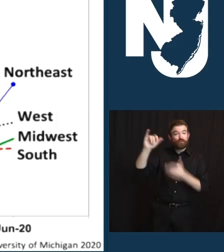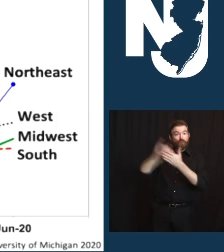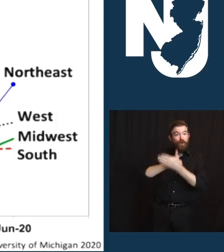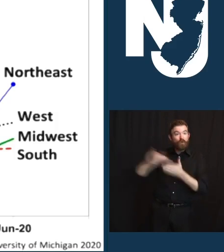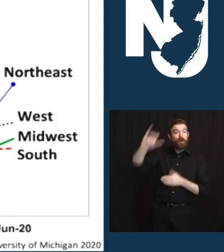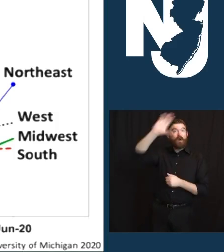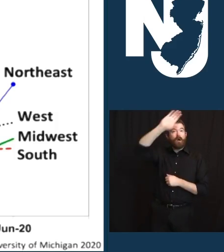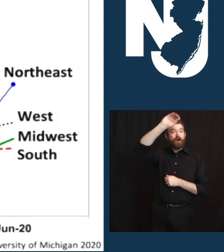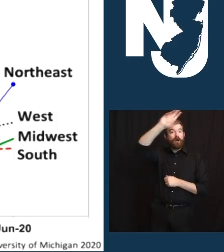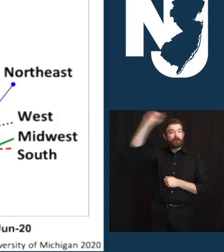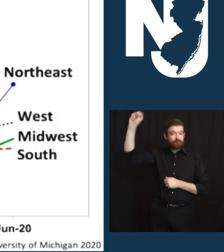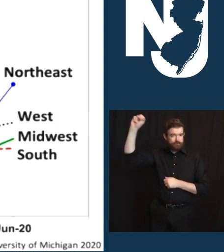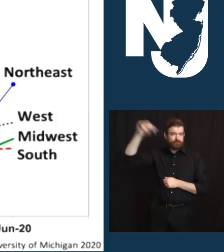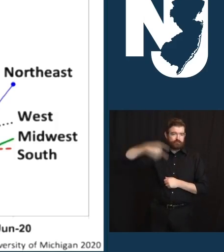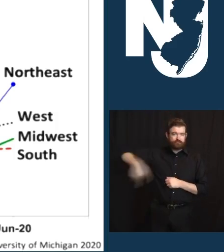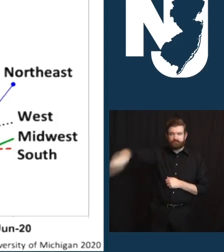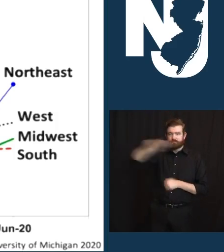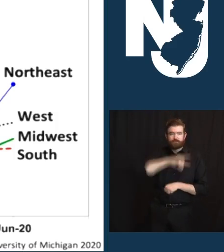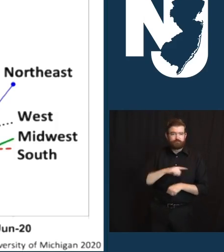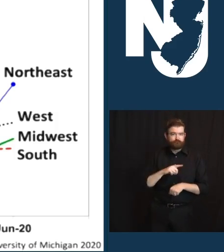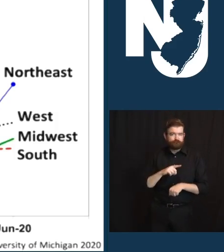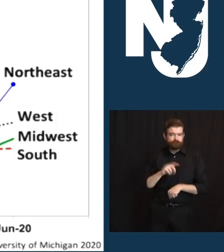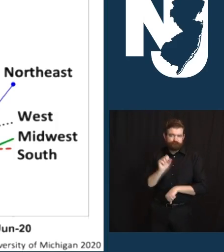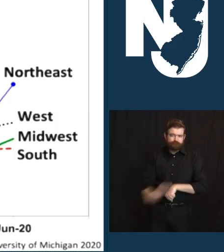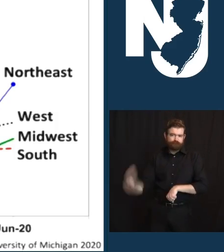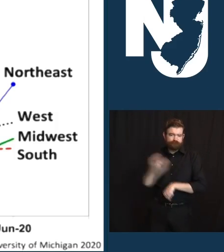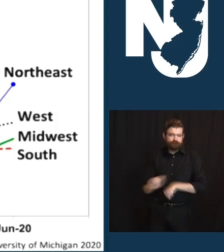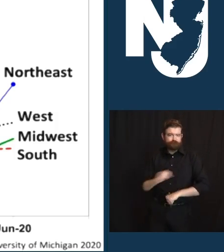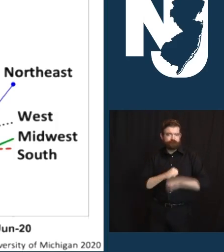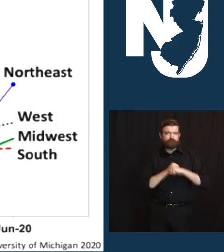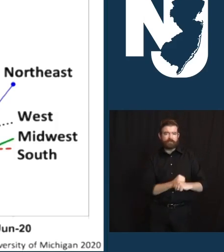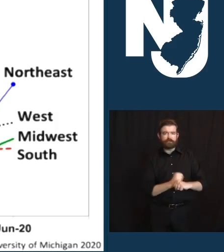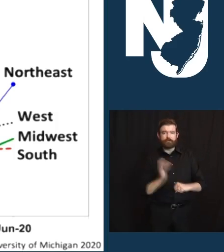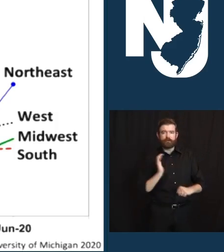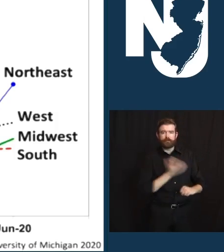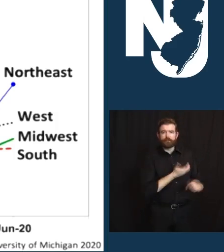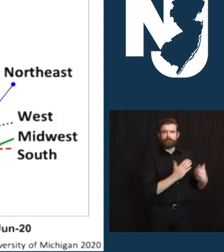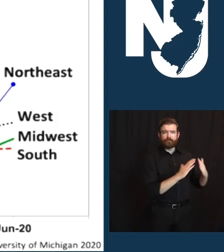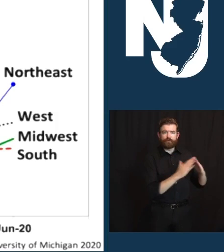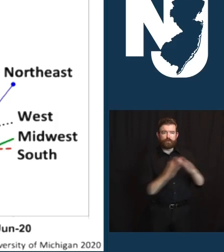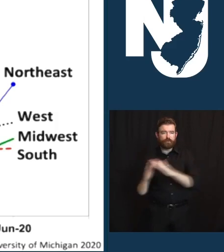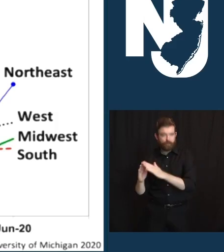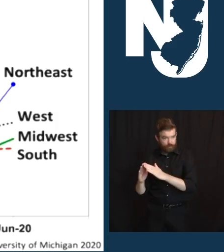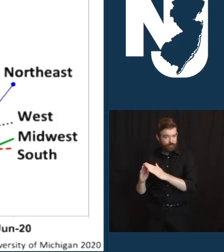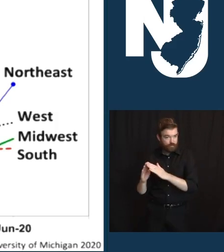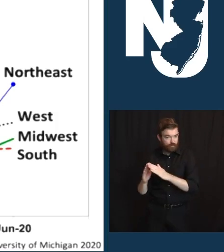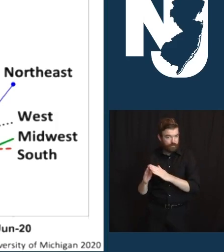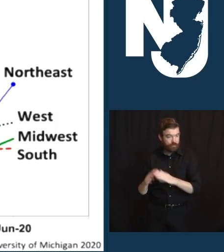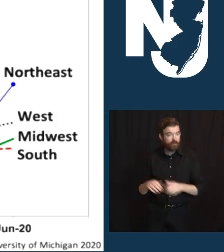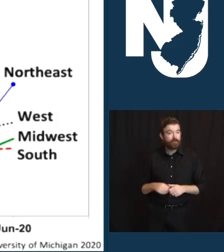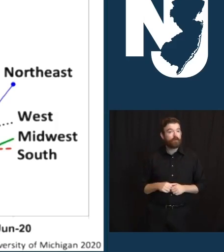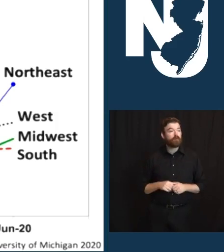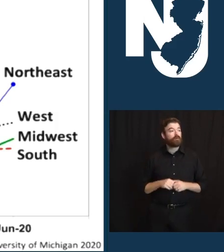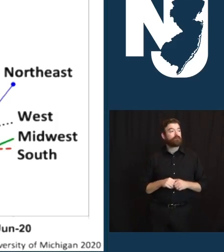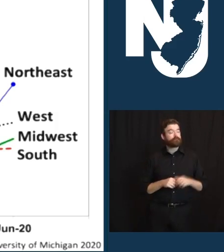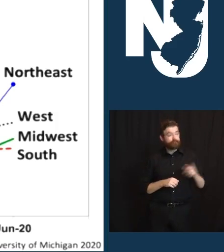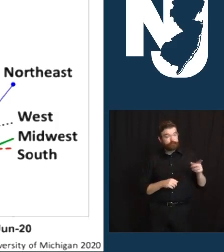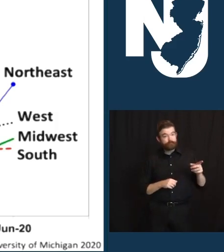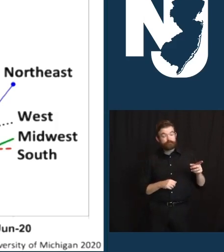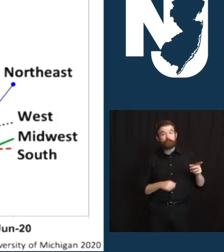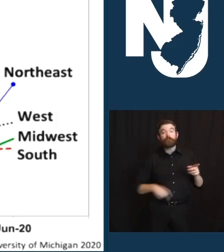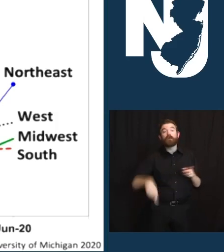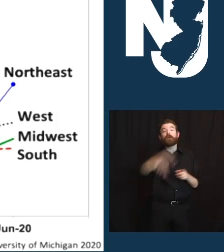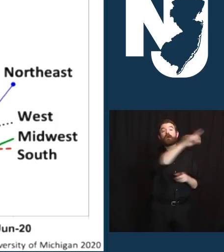protect our communities. We're undertaking our restarts in responsible and measured ways to ensure you all stay